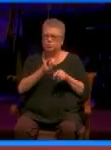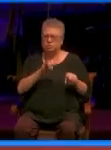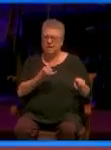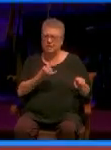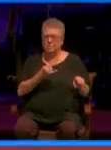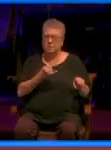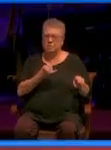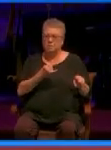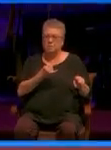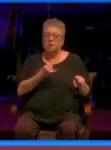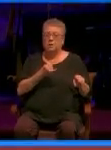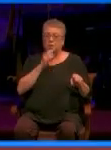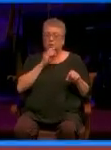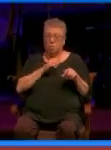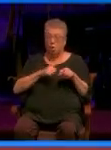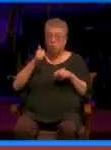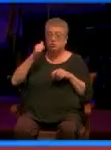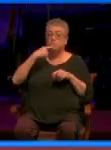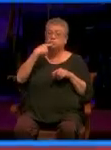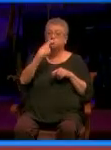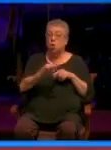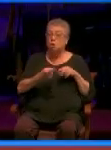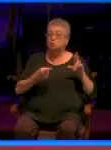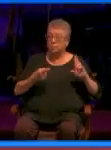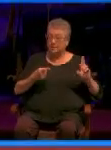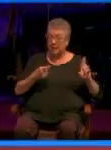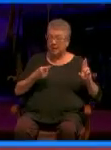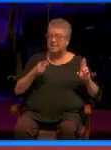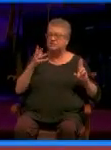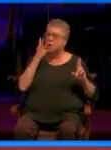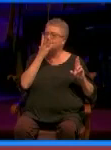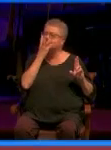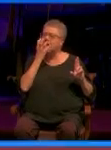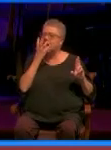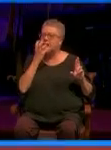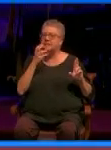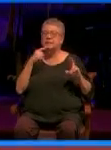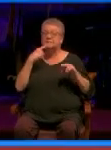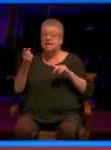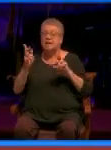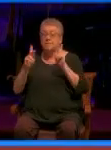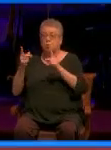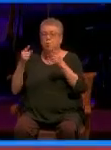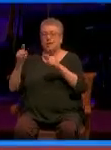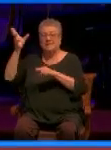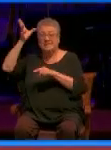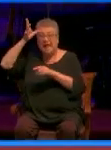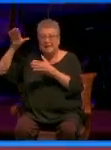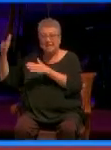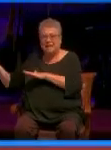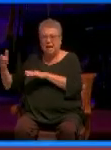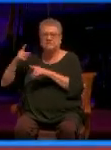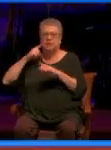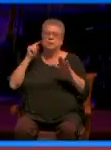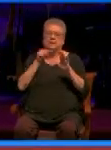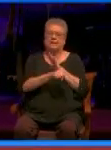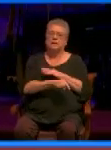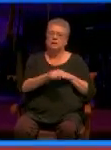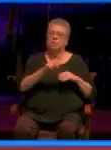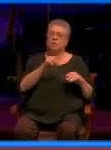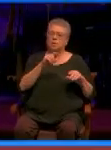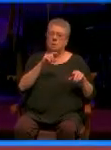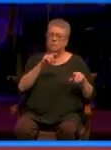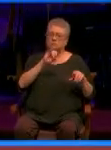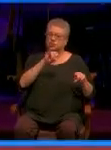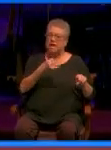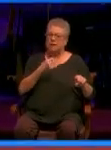Esau, her older son, were told to Rebekah. So he's so mad he's going around telling people, when daddy dies, I'm going to get him. I'm going to get my brother.